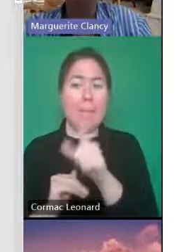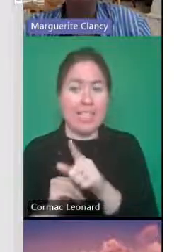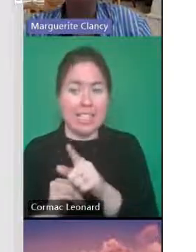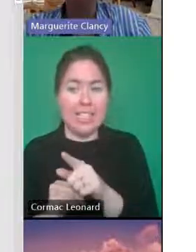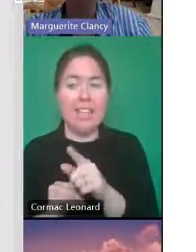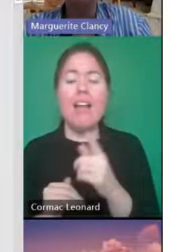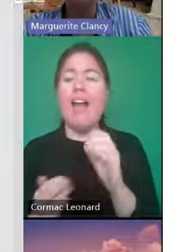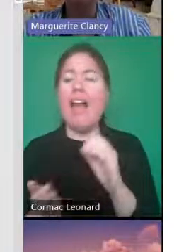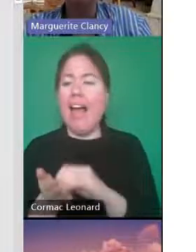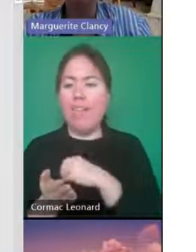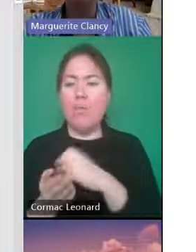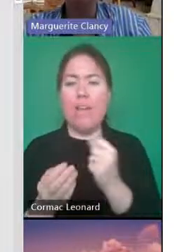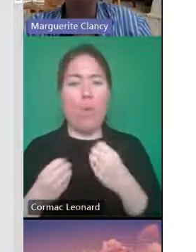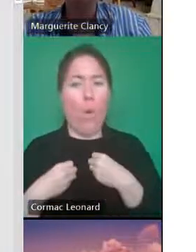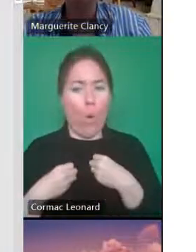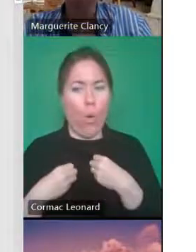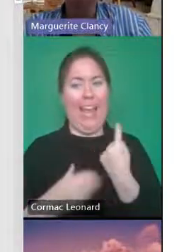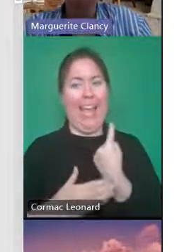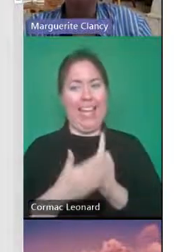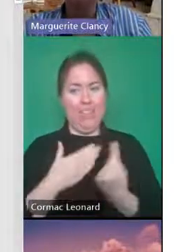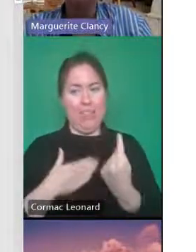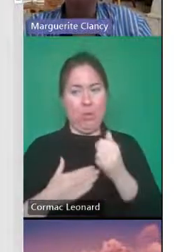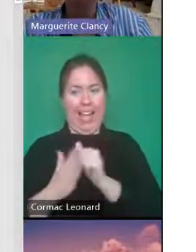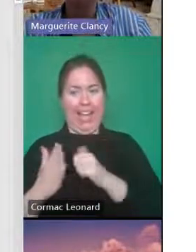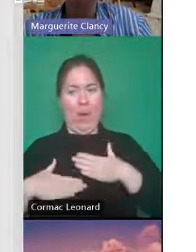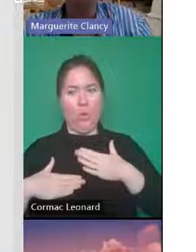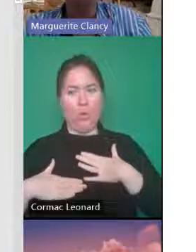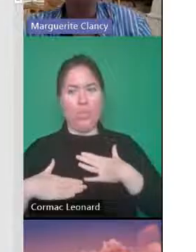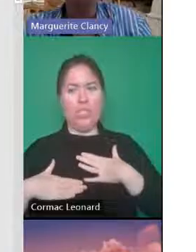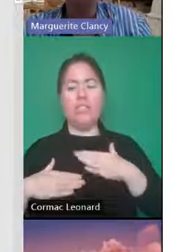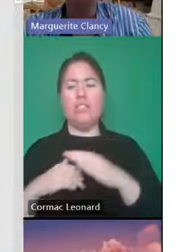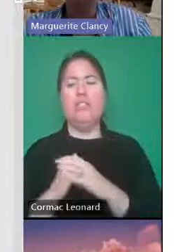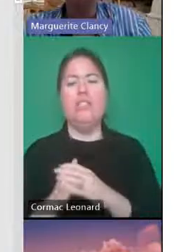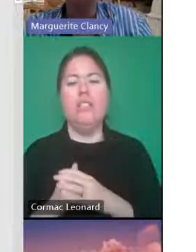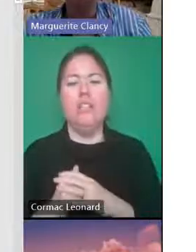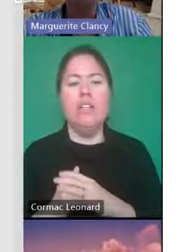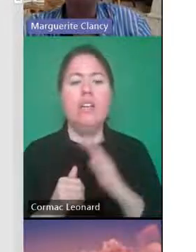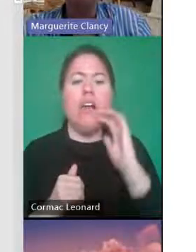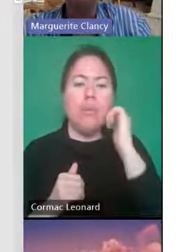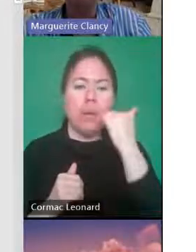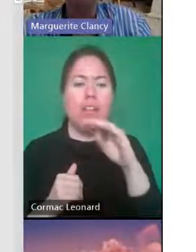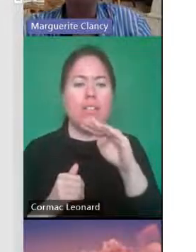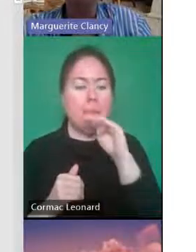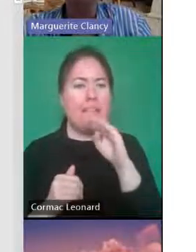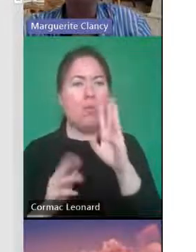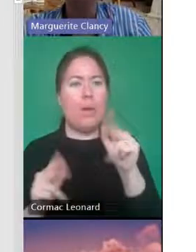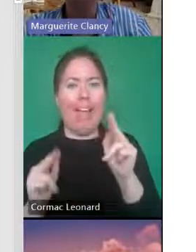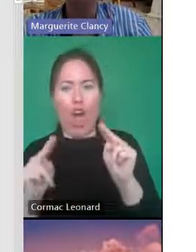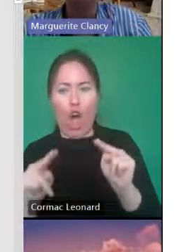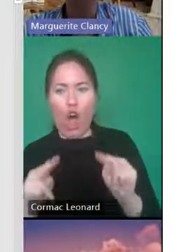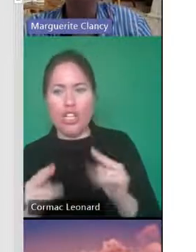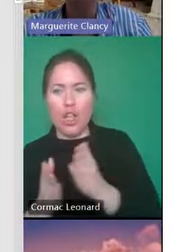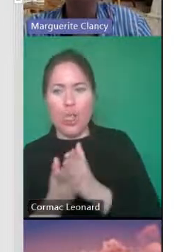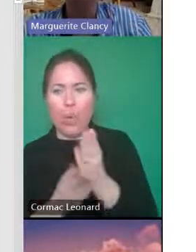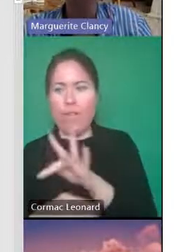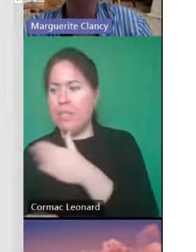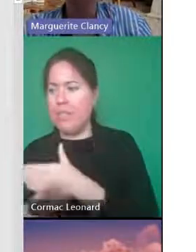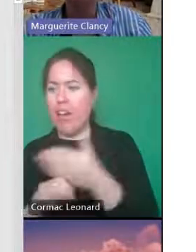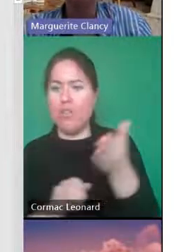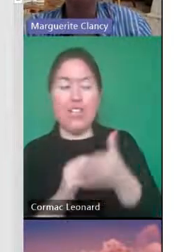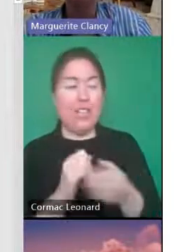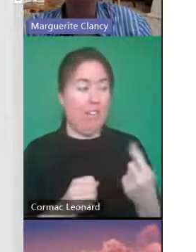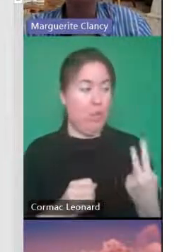to have an individual account. So it's auditable from beginning to end. So if you have two